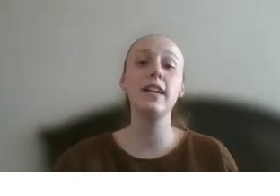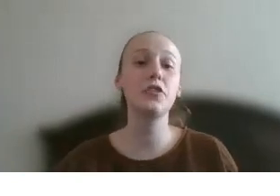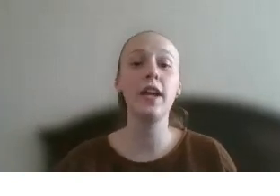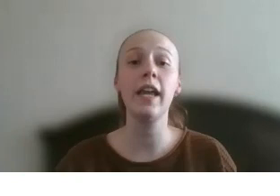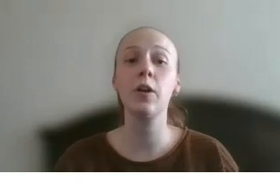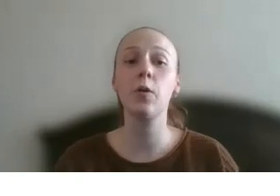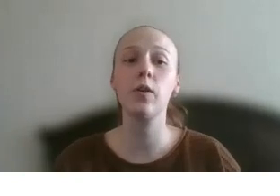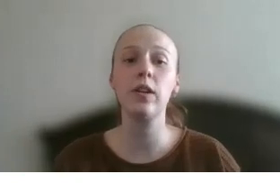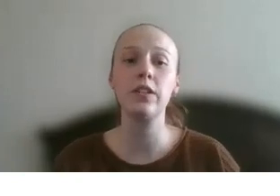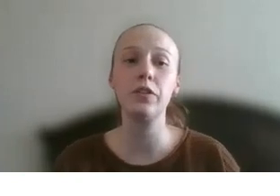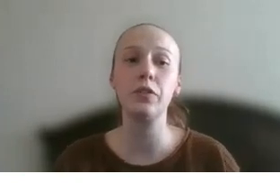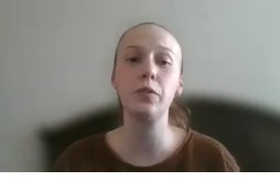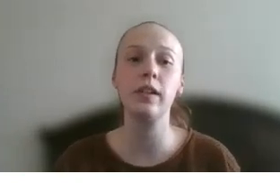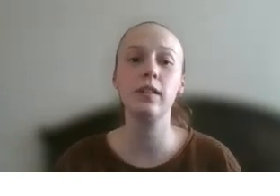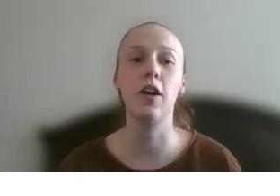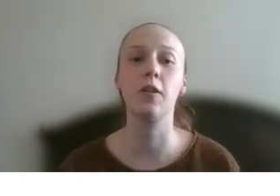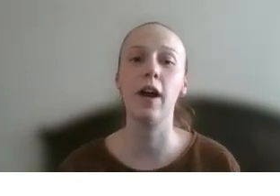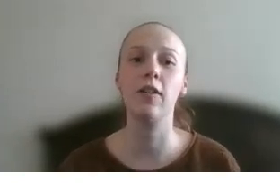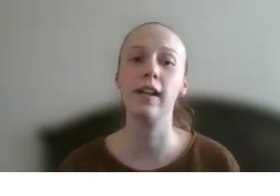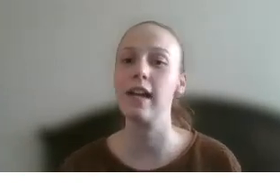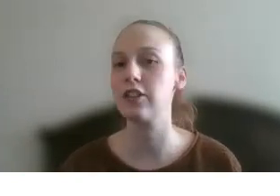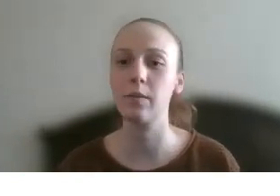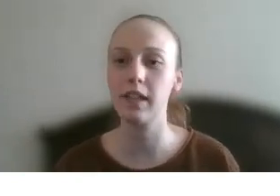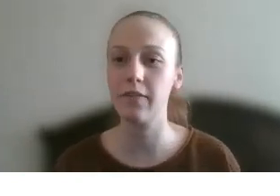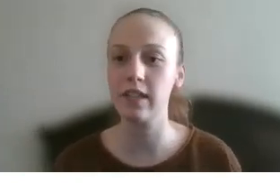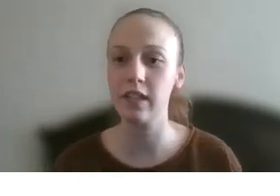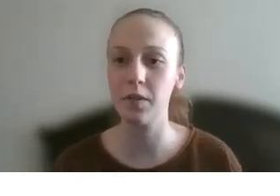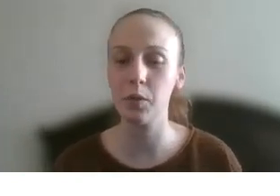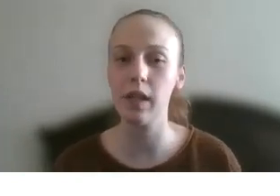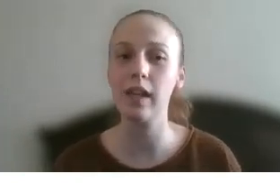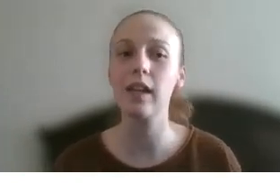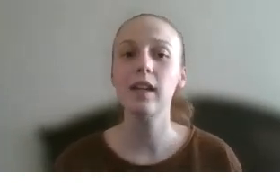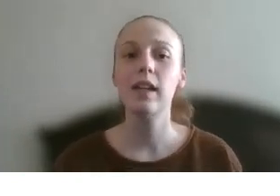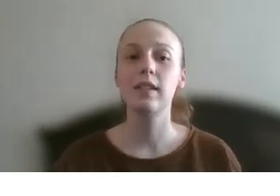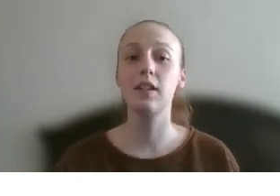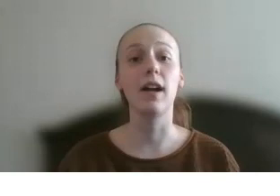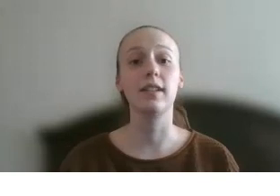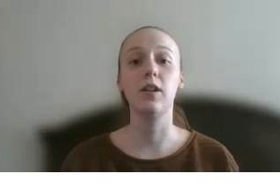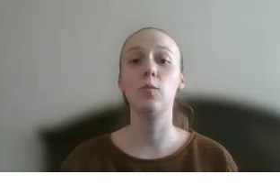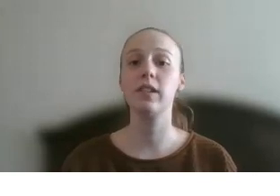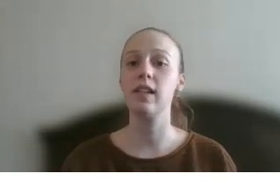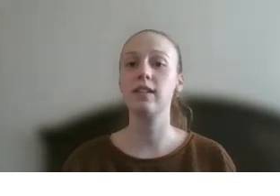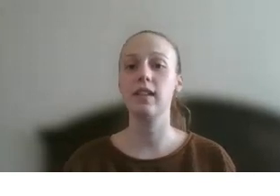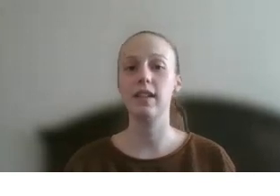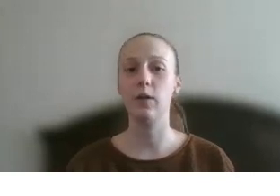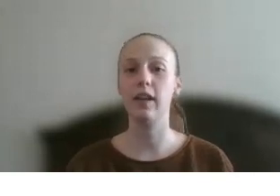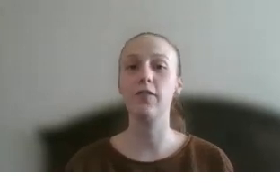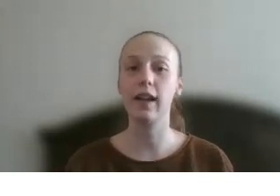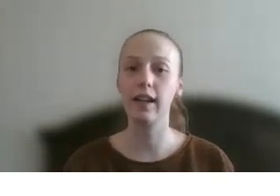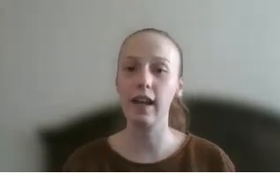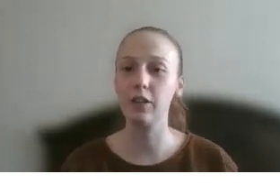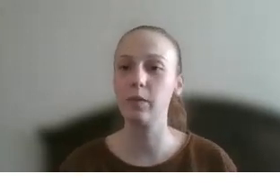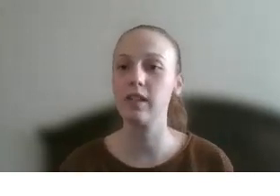So today's training, we're going to talk about, again, just some of the differences between neglect and homelessness and how